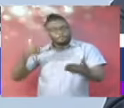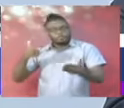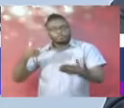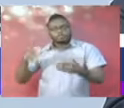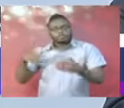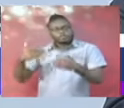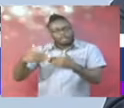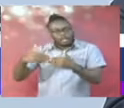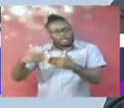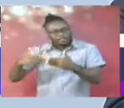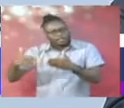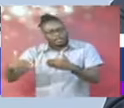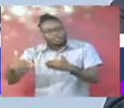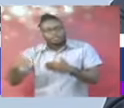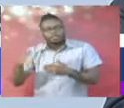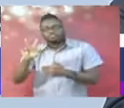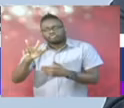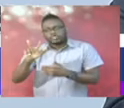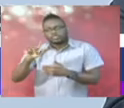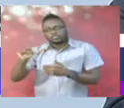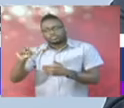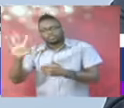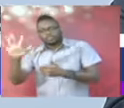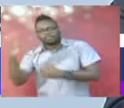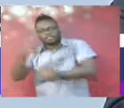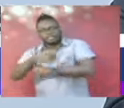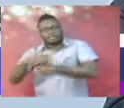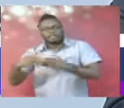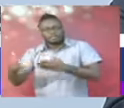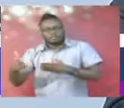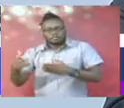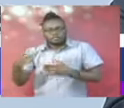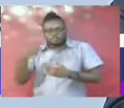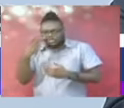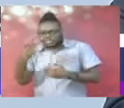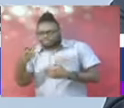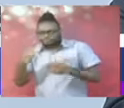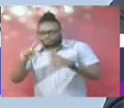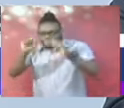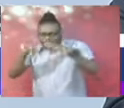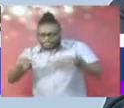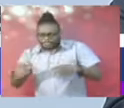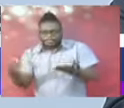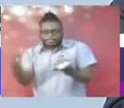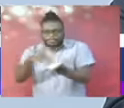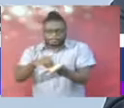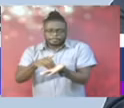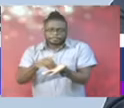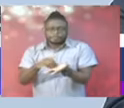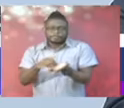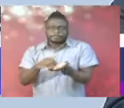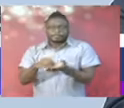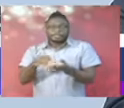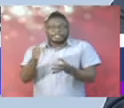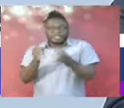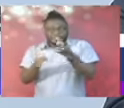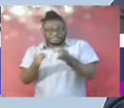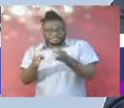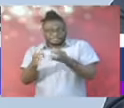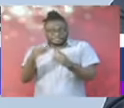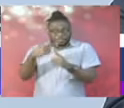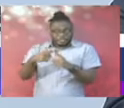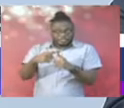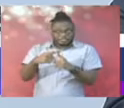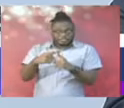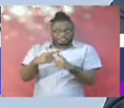additional assurance that if they do become positive, that we are able to pick it up, isolate those persons from the rest of the population as quickly as we can.